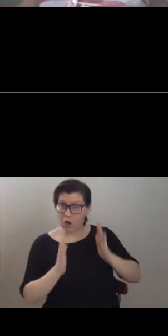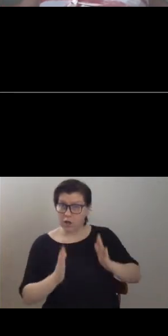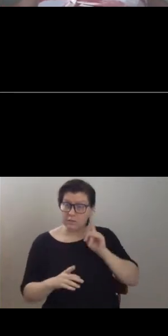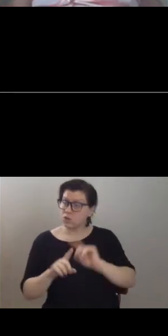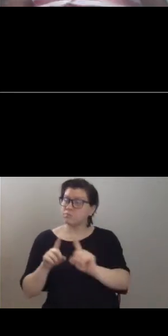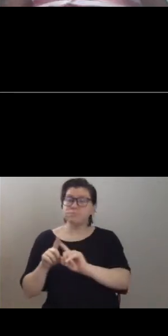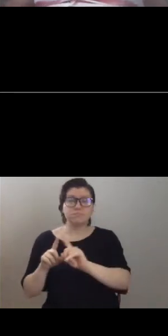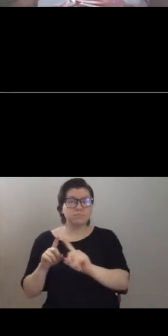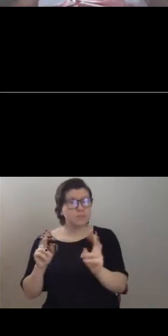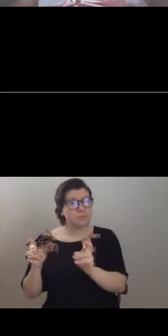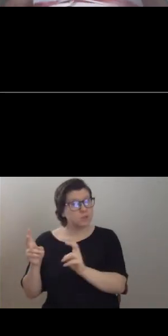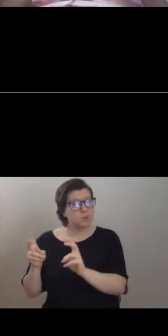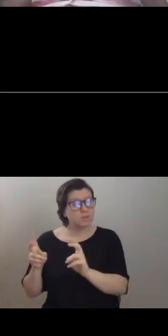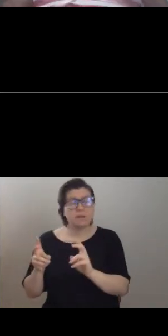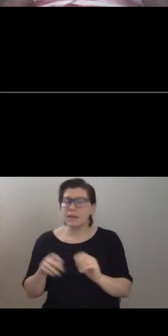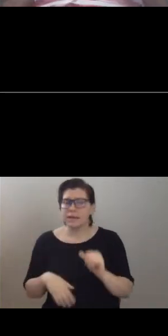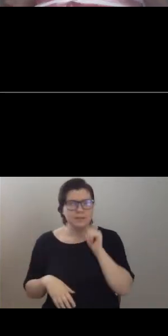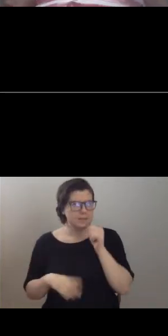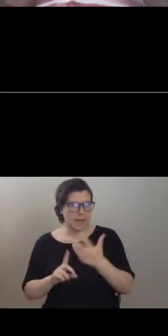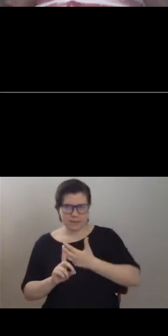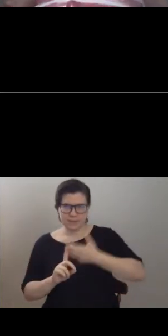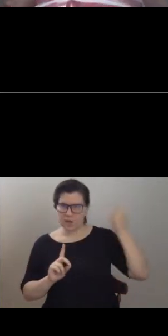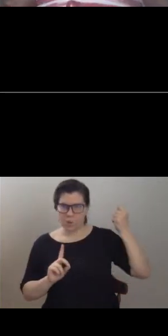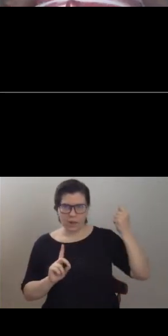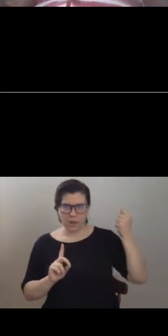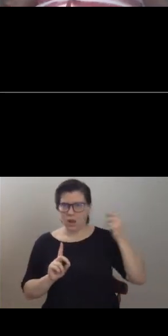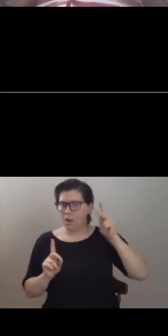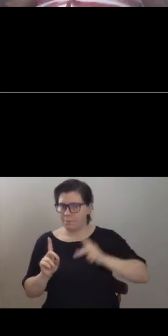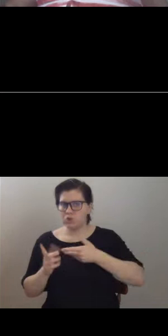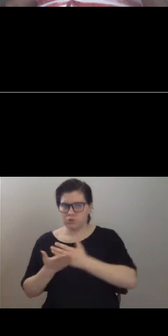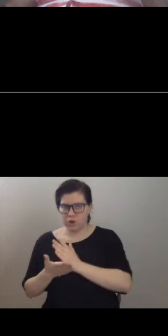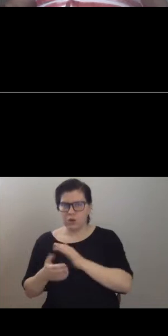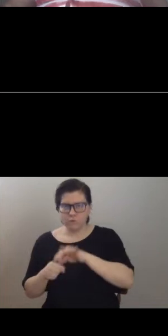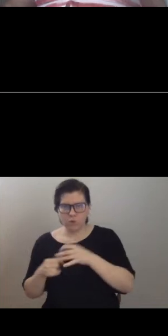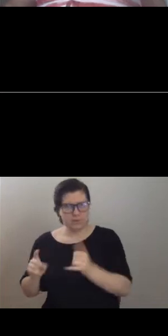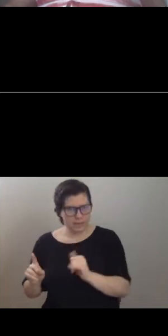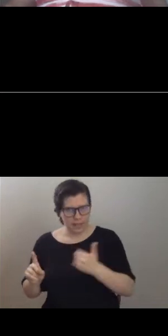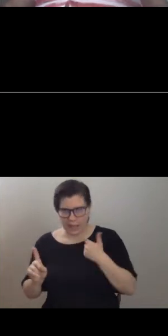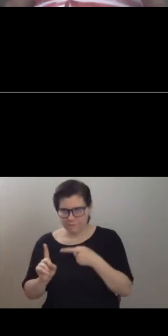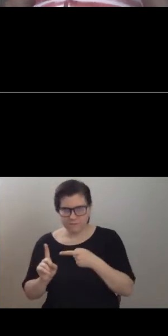of issues doesn't take away a person's right to vote.